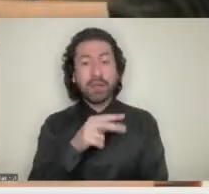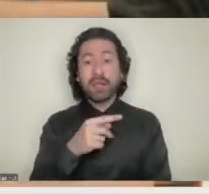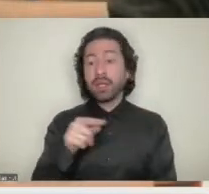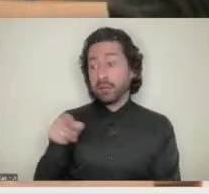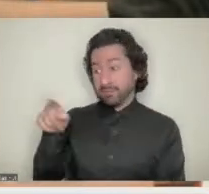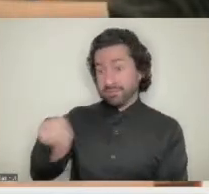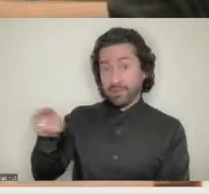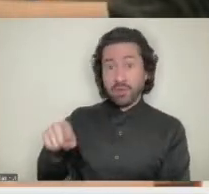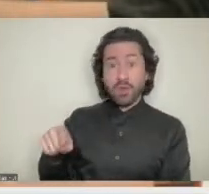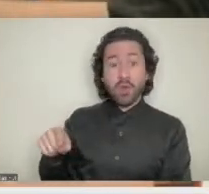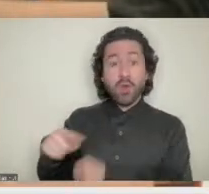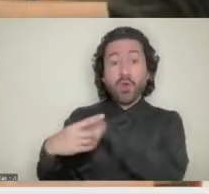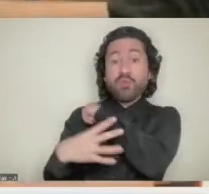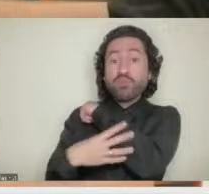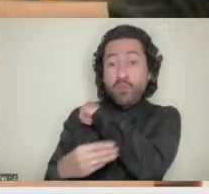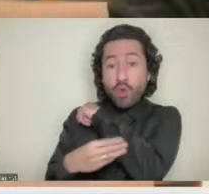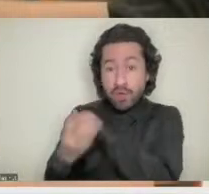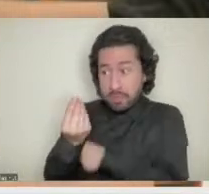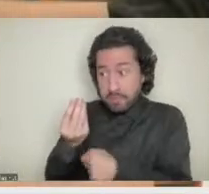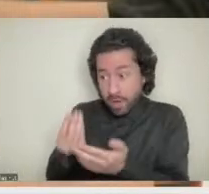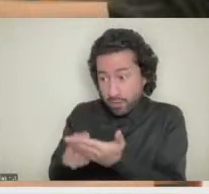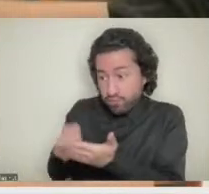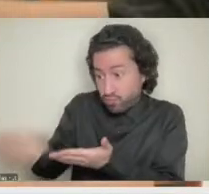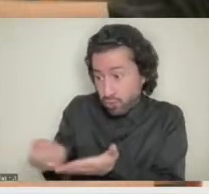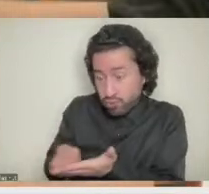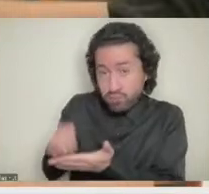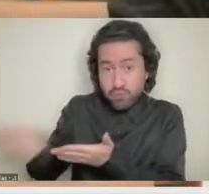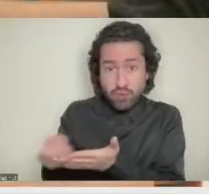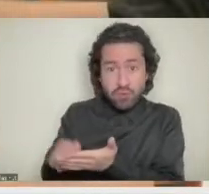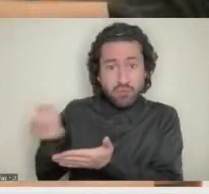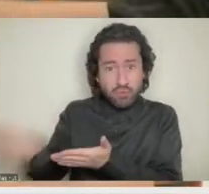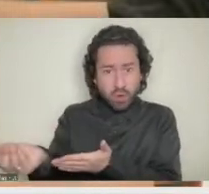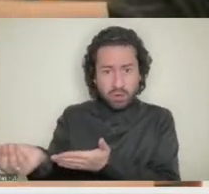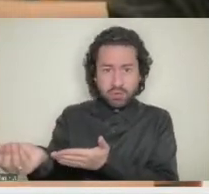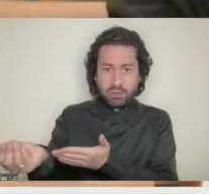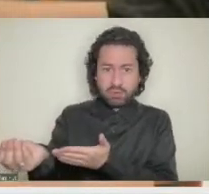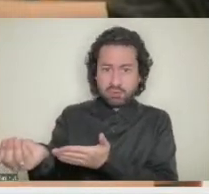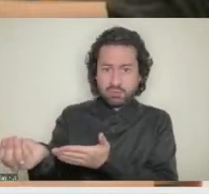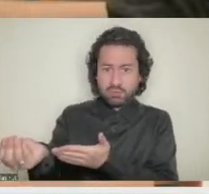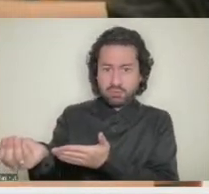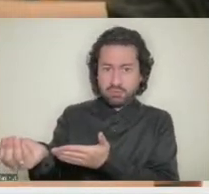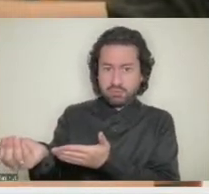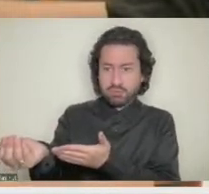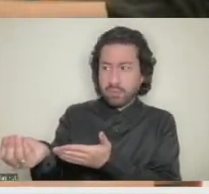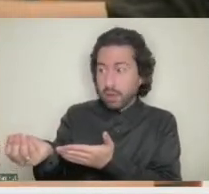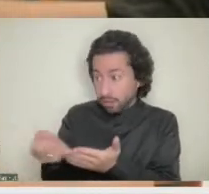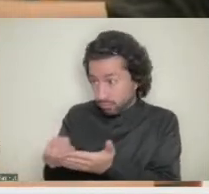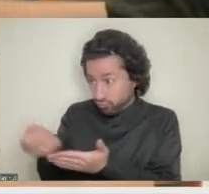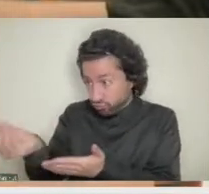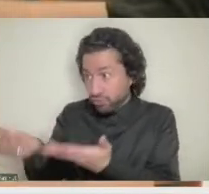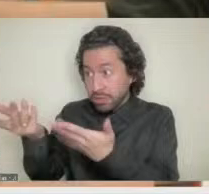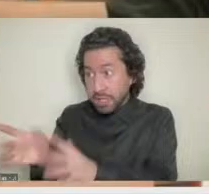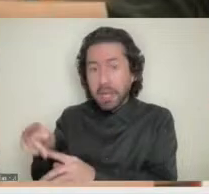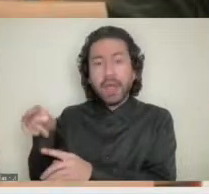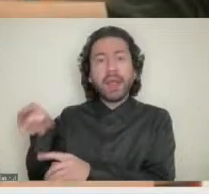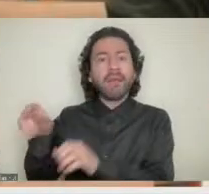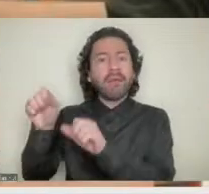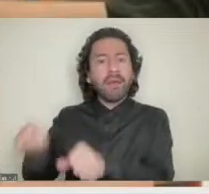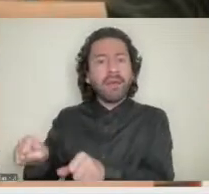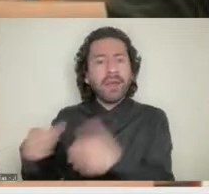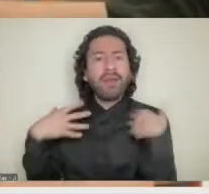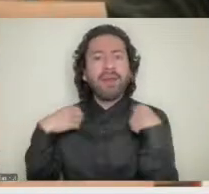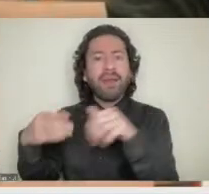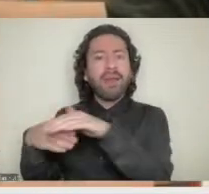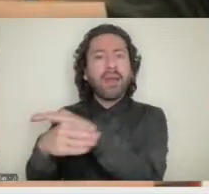referred to how giving money to the poor conditions them.